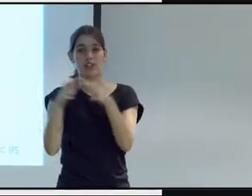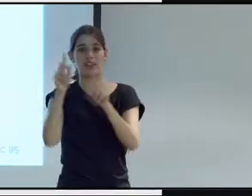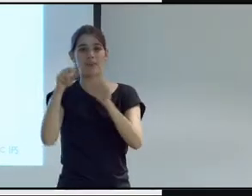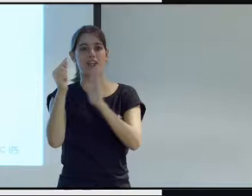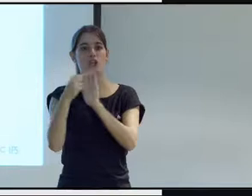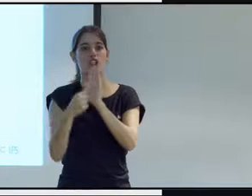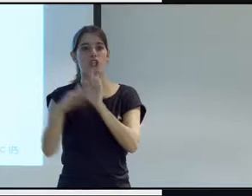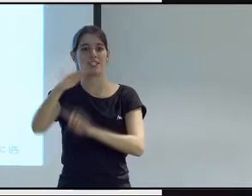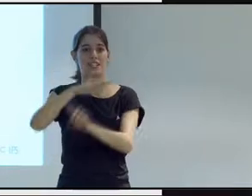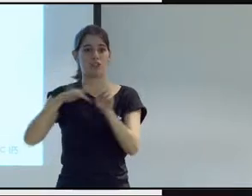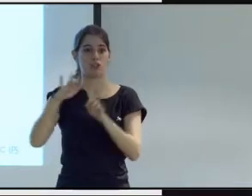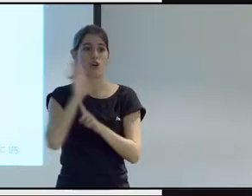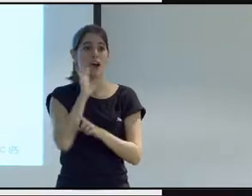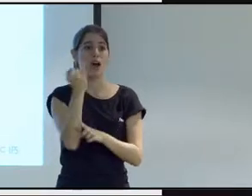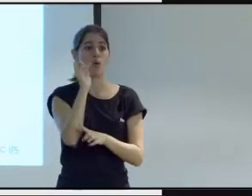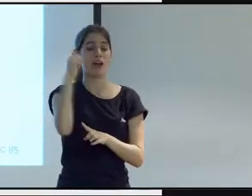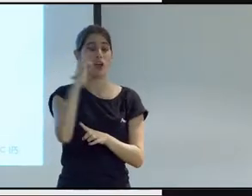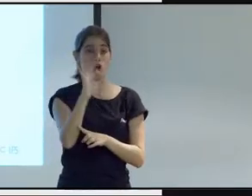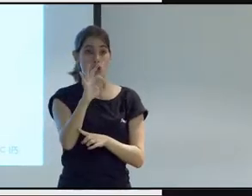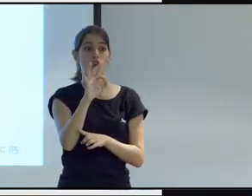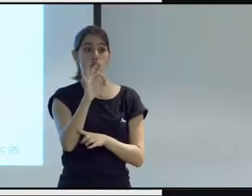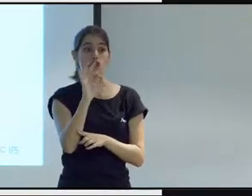the surroundings, as Juanjo